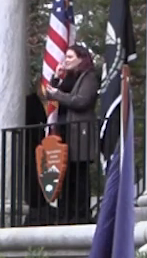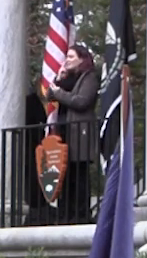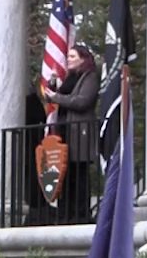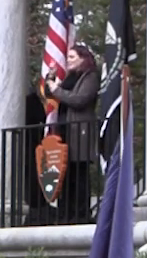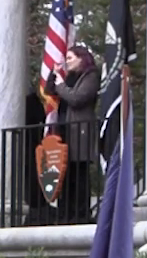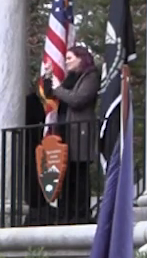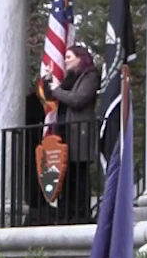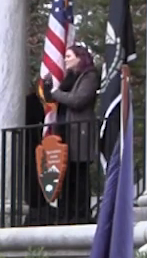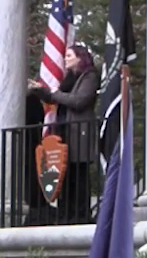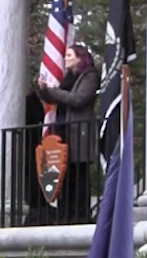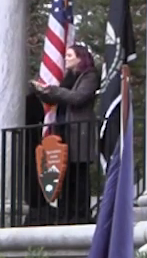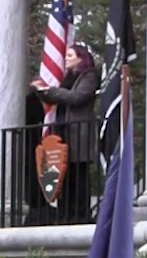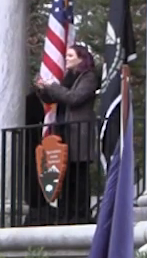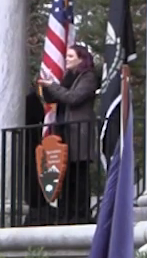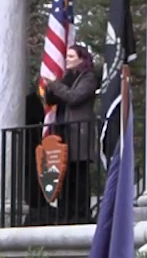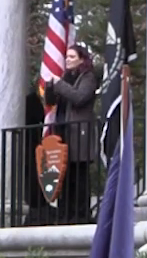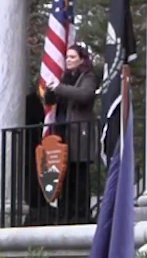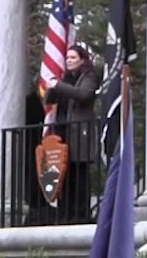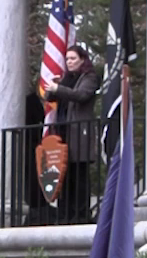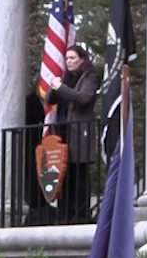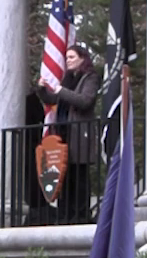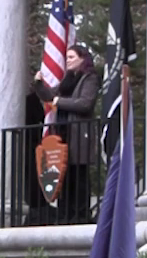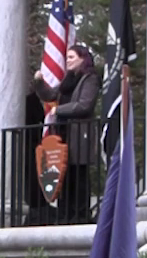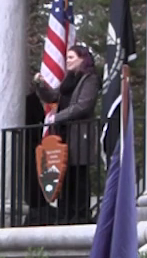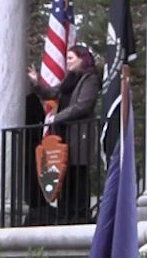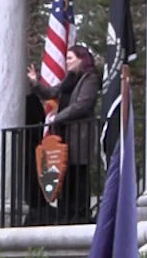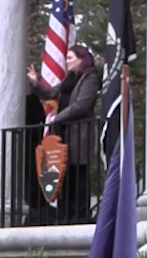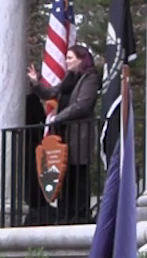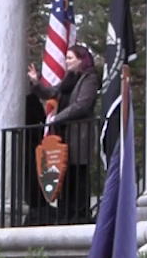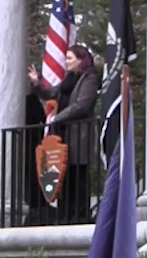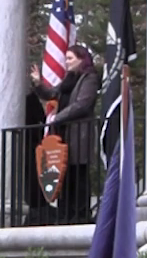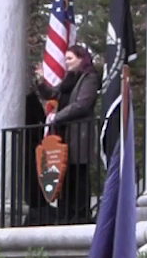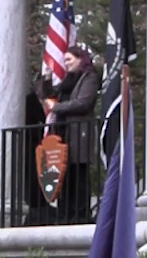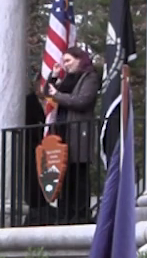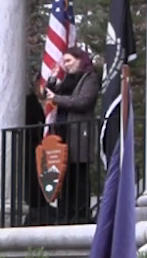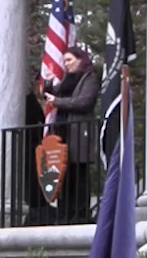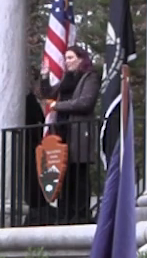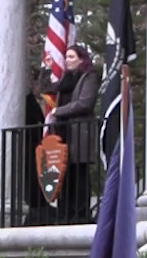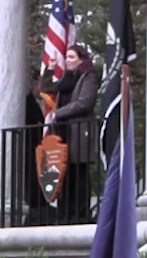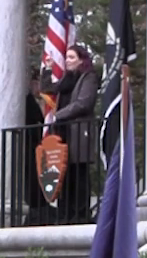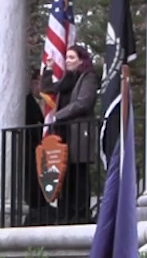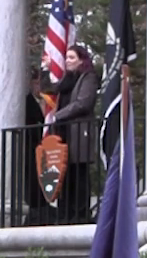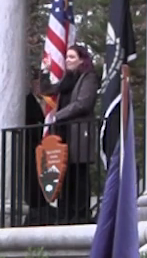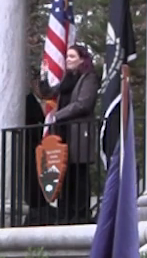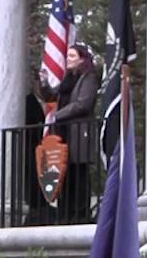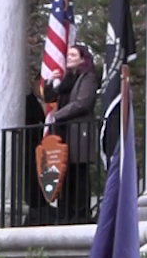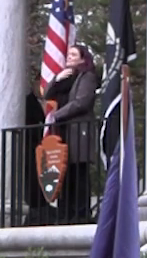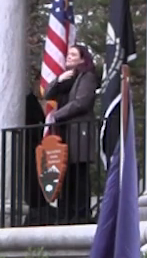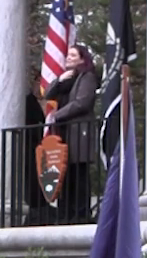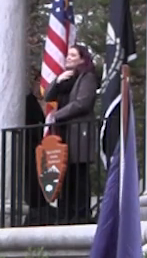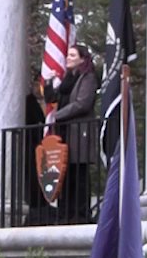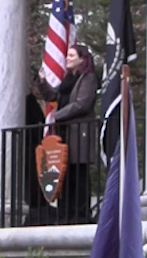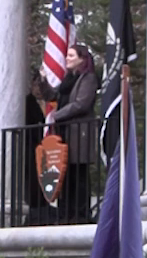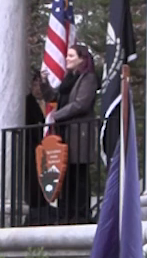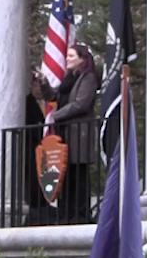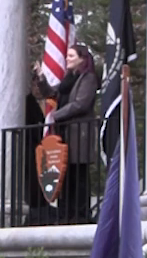who are missing in action or prisoners of war. In honor of her uncle, Marine Corps Gunnery Sergeant